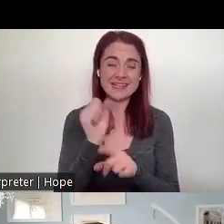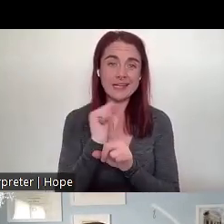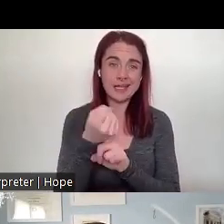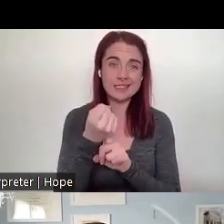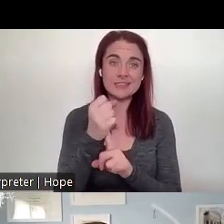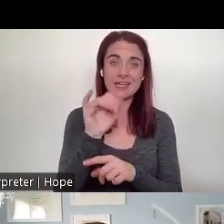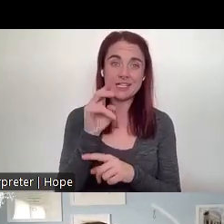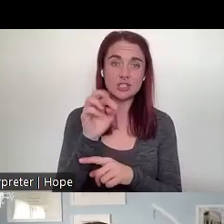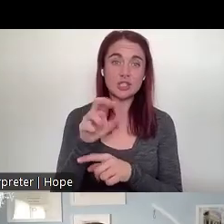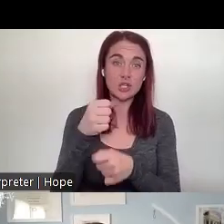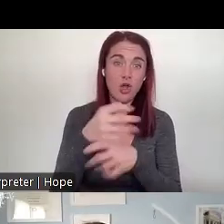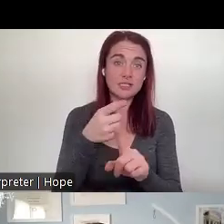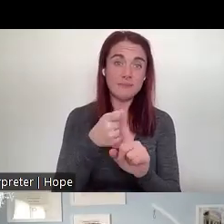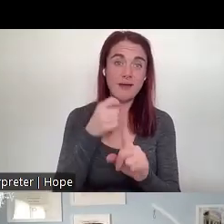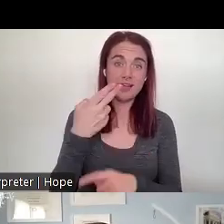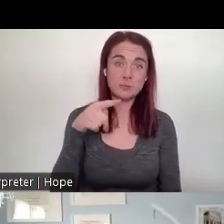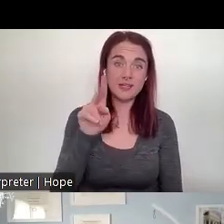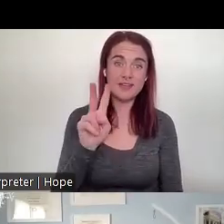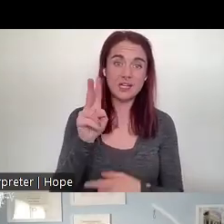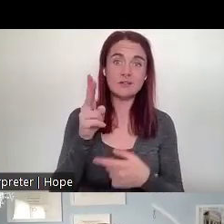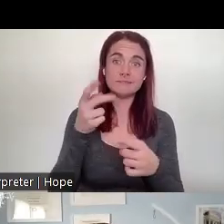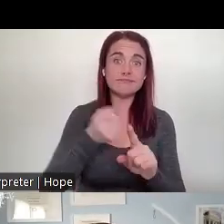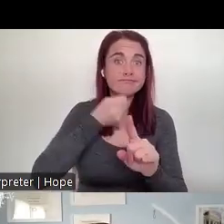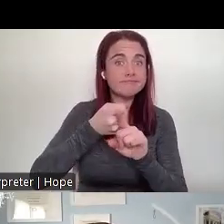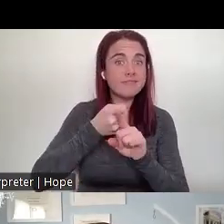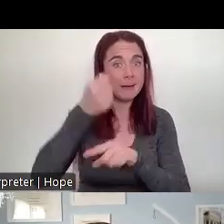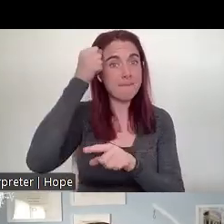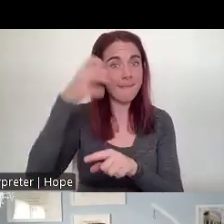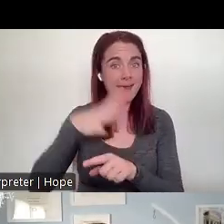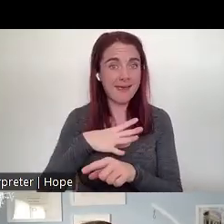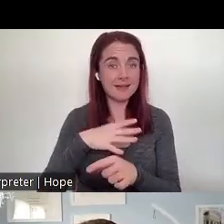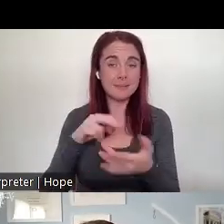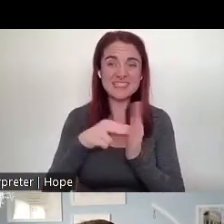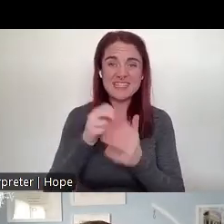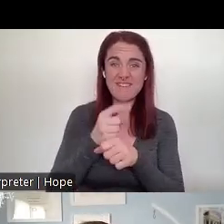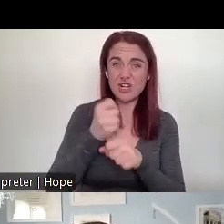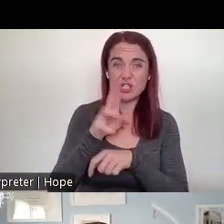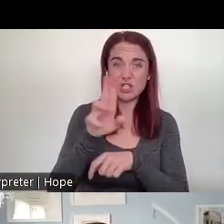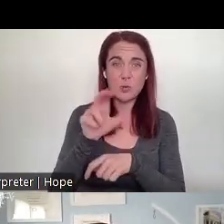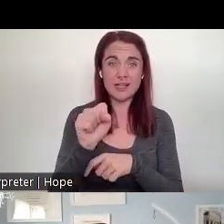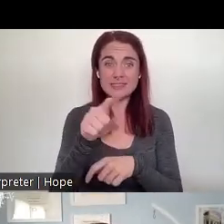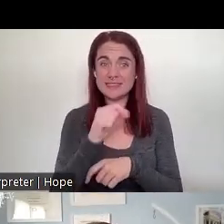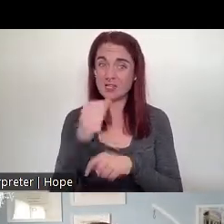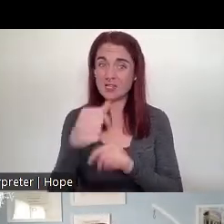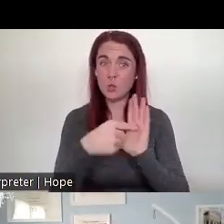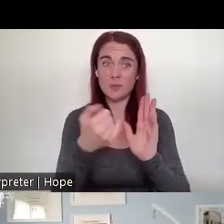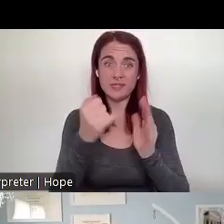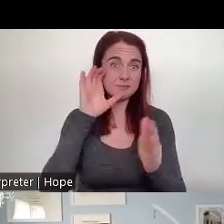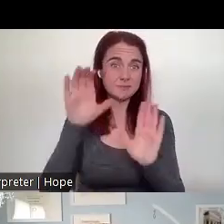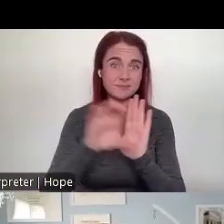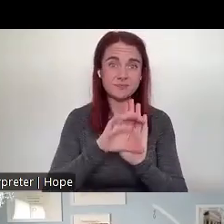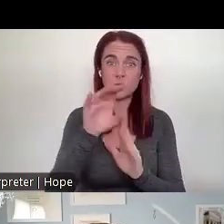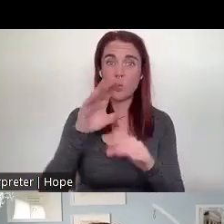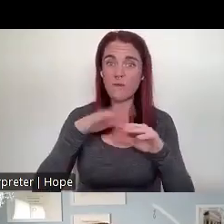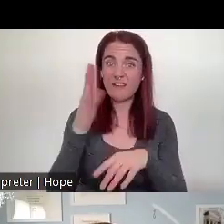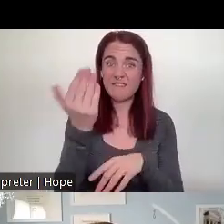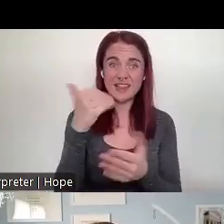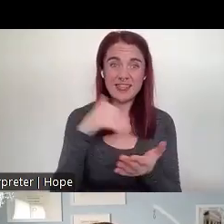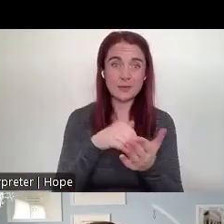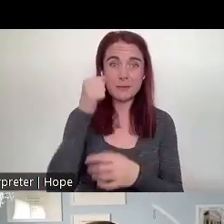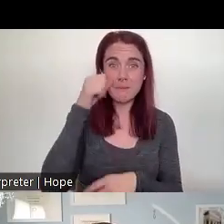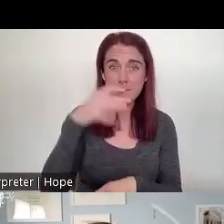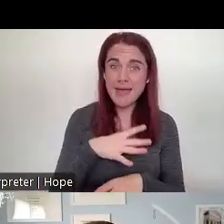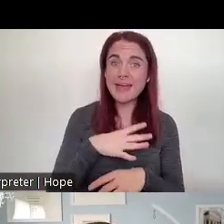cancer caused by HPV occur in men. So every year in the US, not shown on this graphic, over 15,000 men